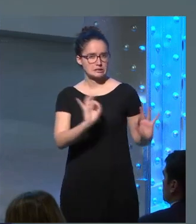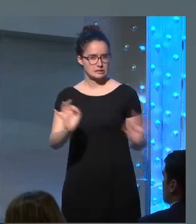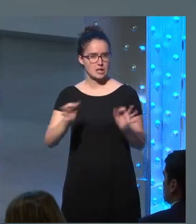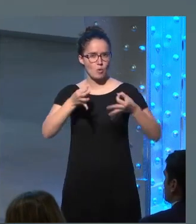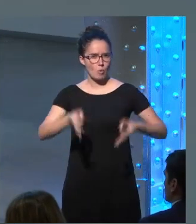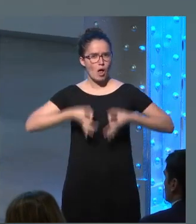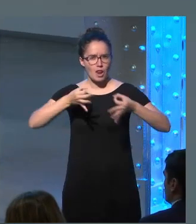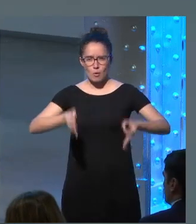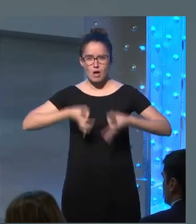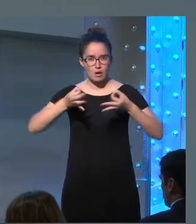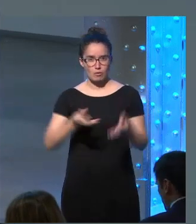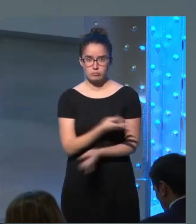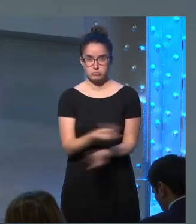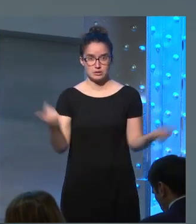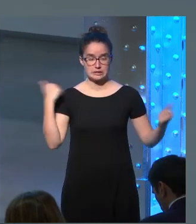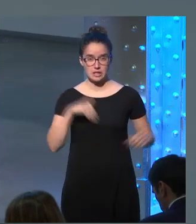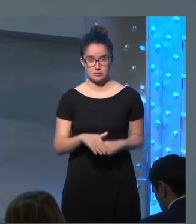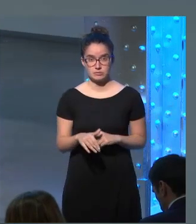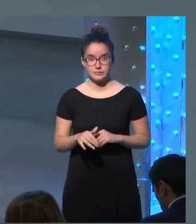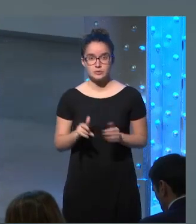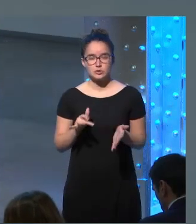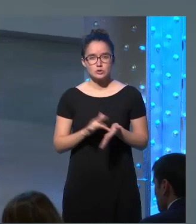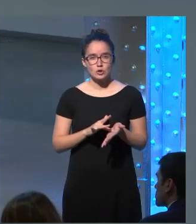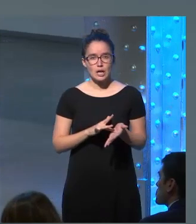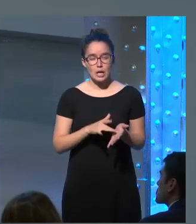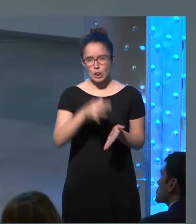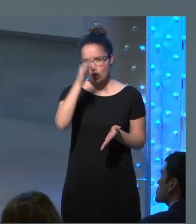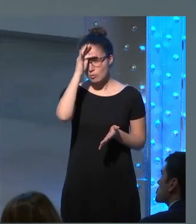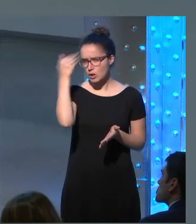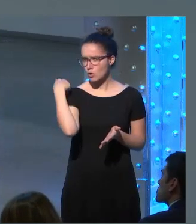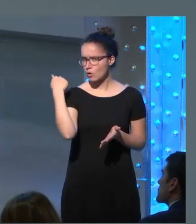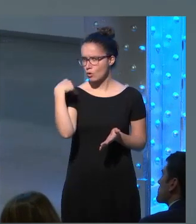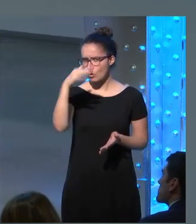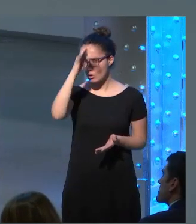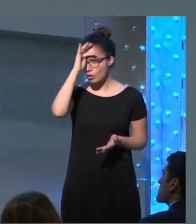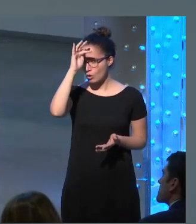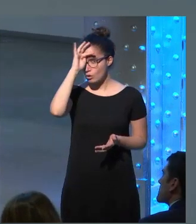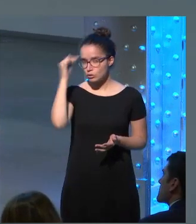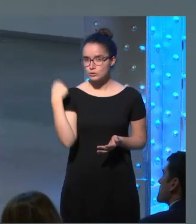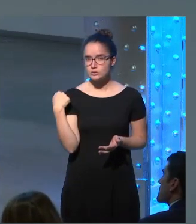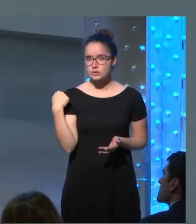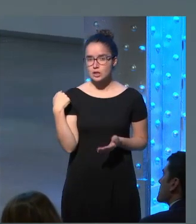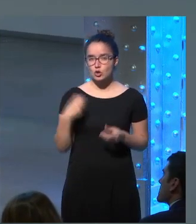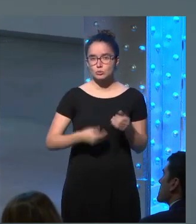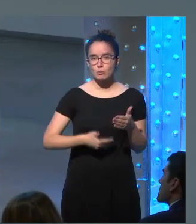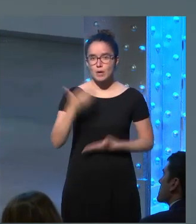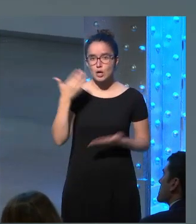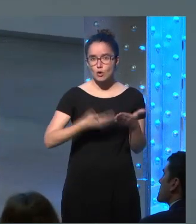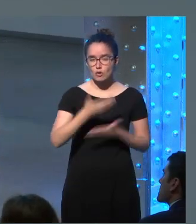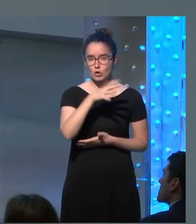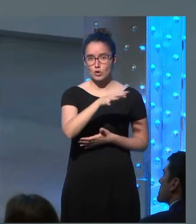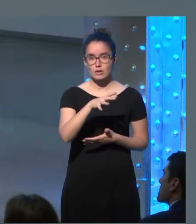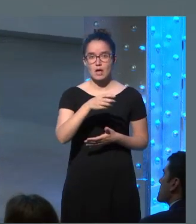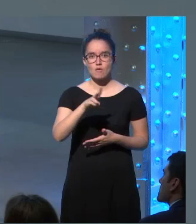all the time. Linear careers and linear degrees are not useful any longer.